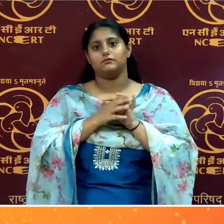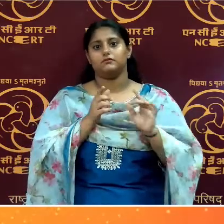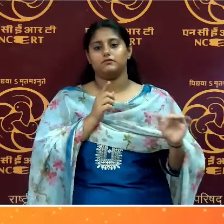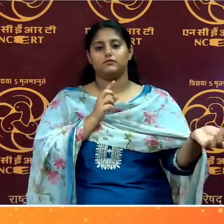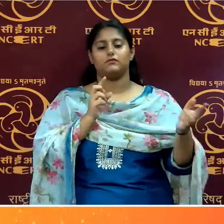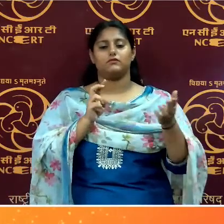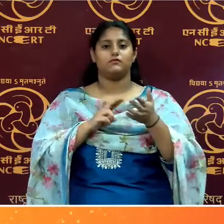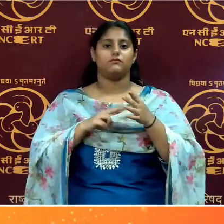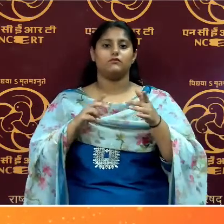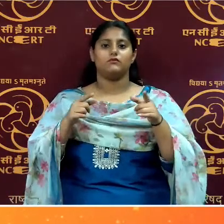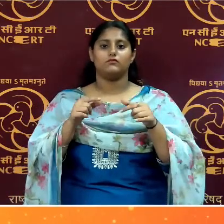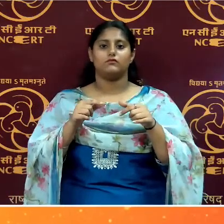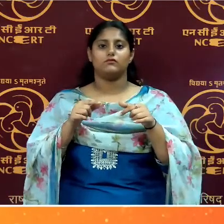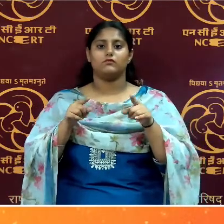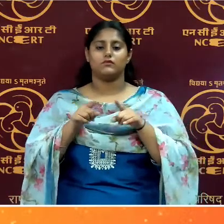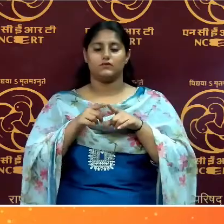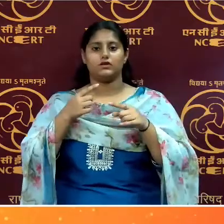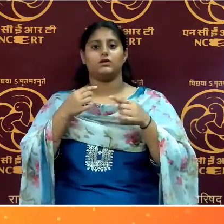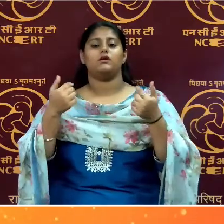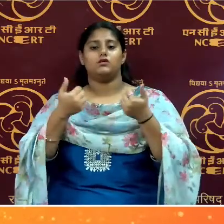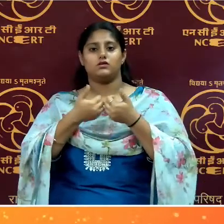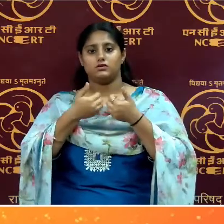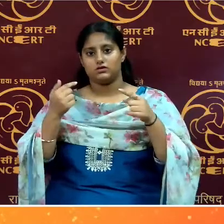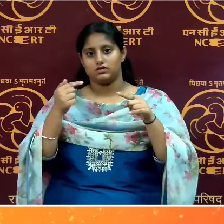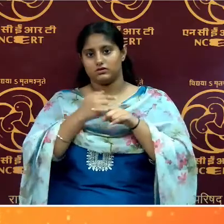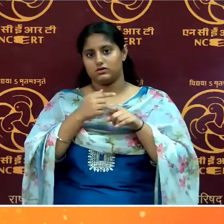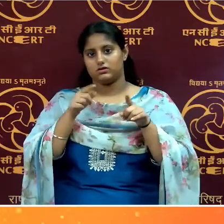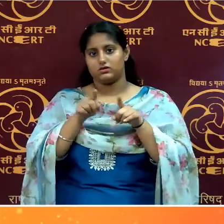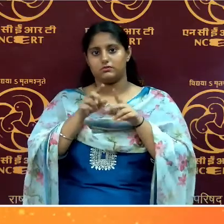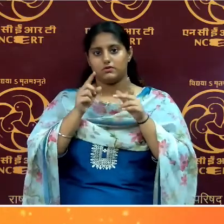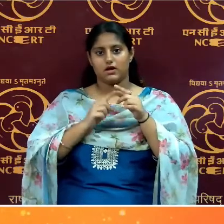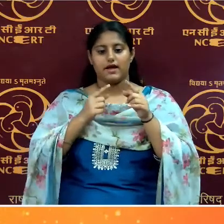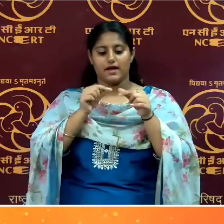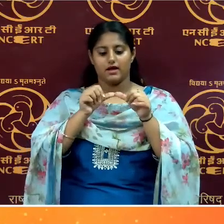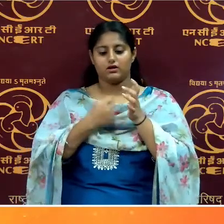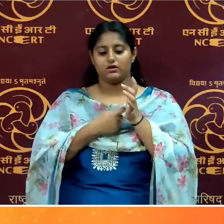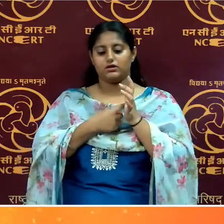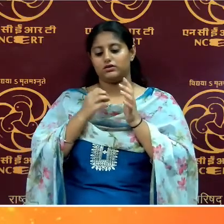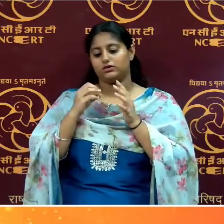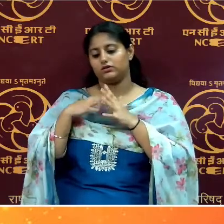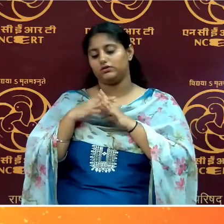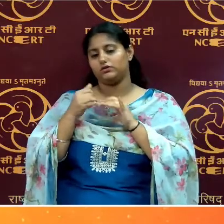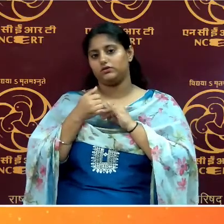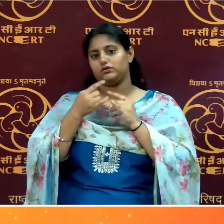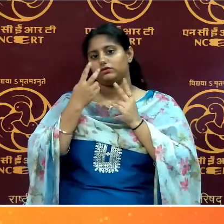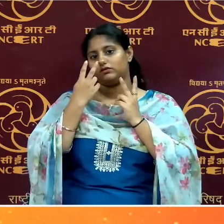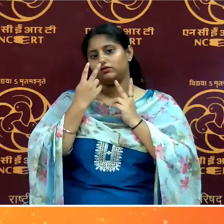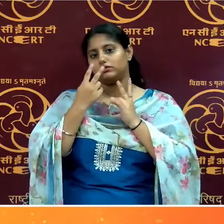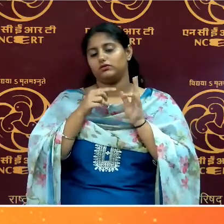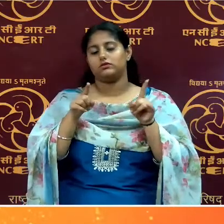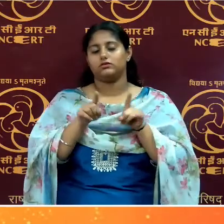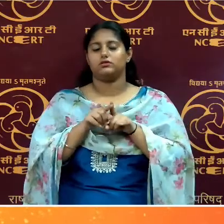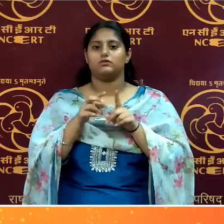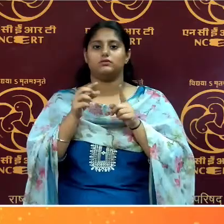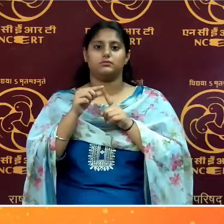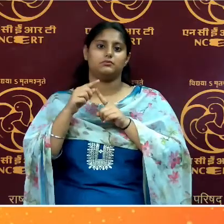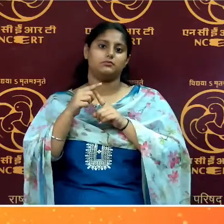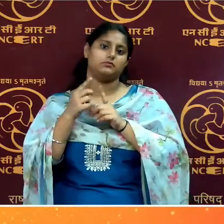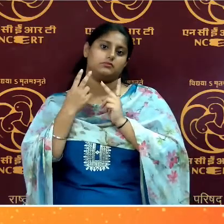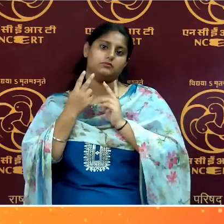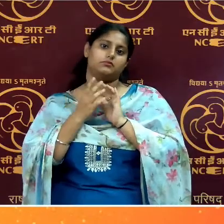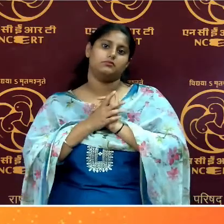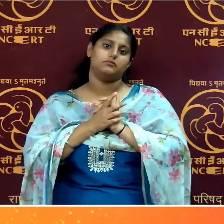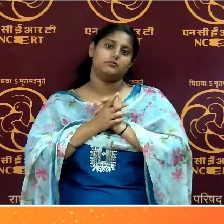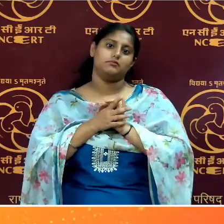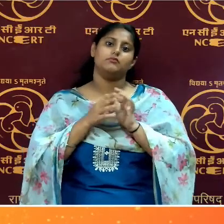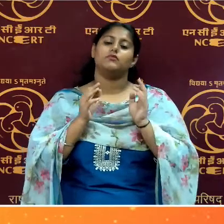is repulsion and then there is rotation. Yes, the green arrows you can see in the yes. PPT wherever it is happening, the same thing, the same phenomena. And ma'am,